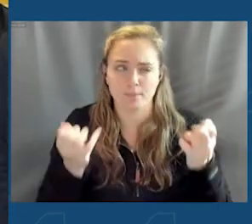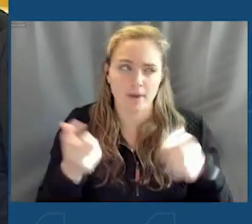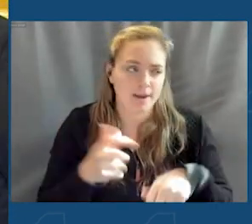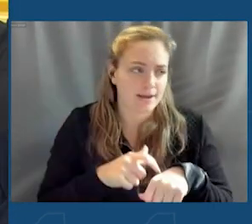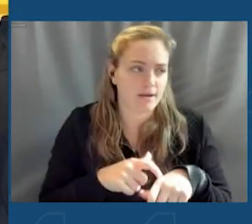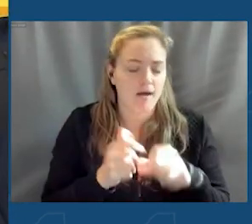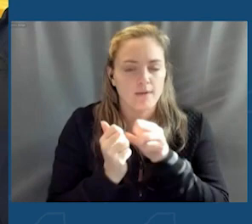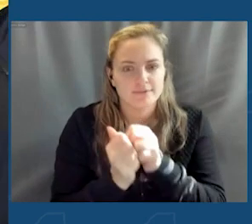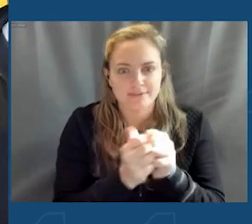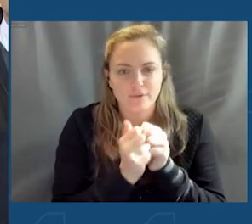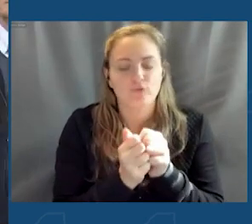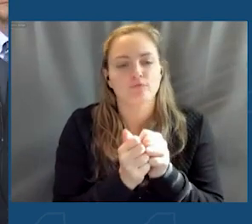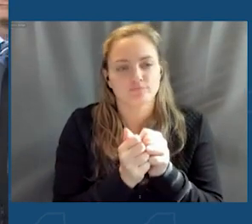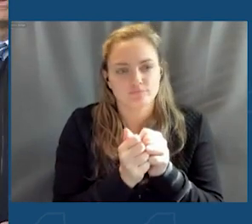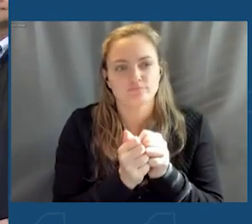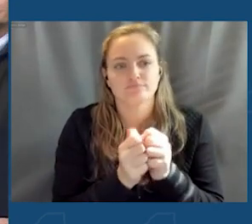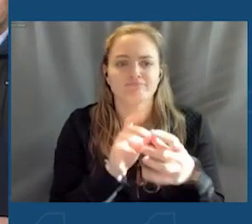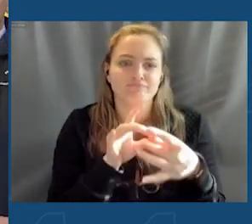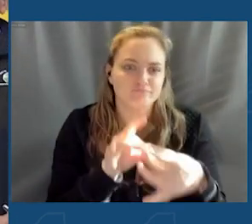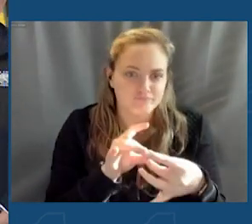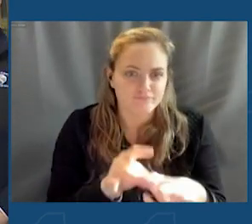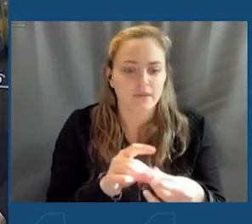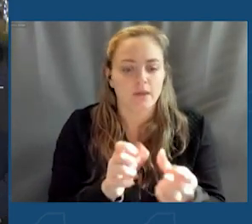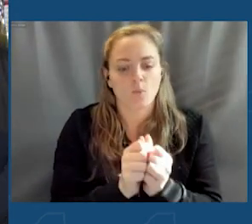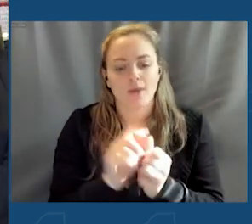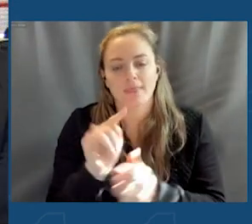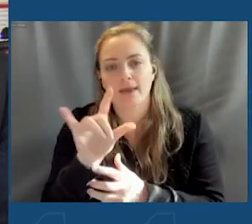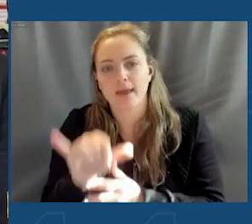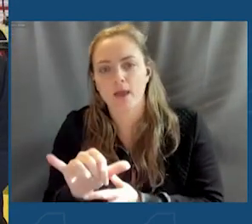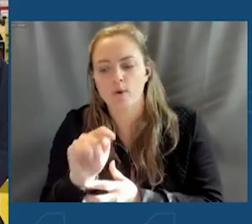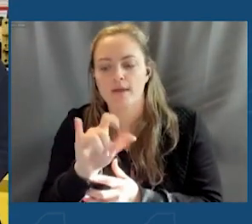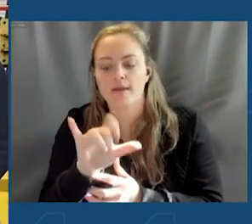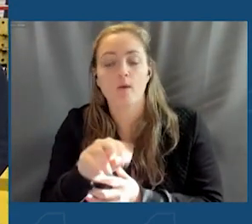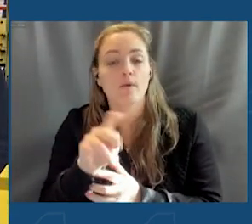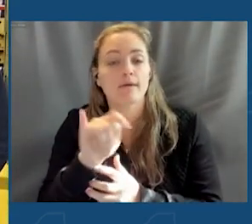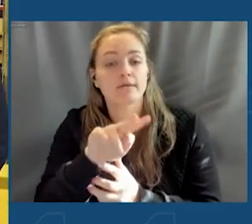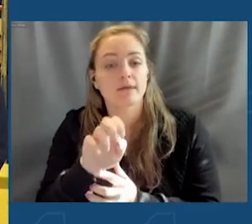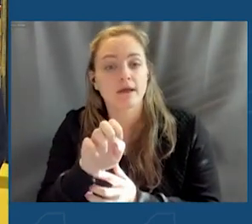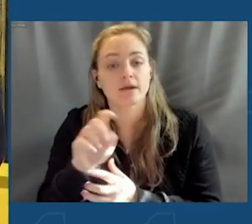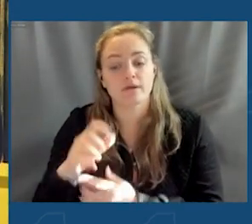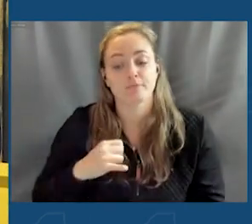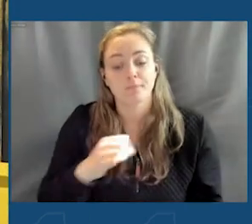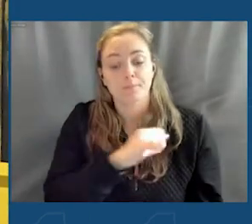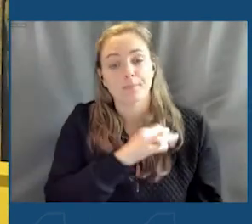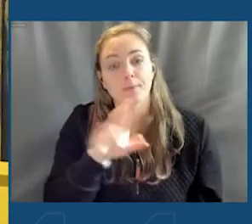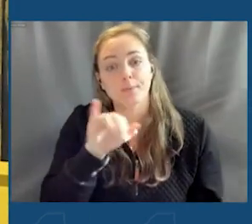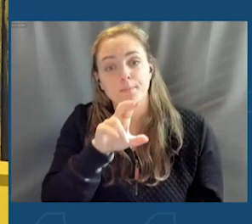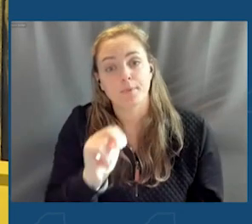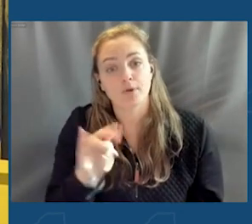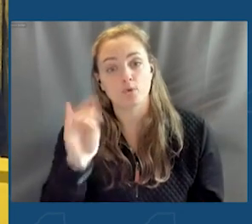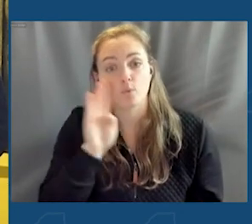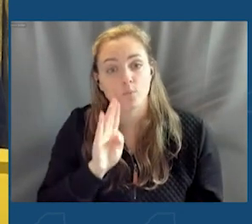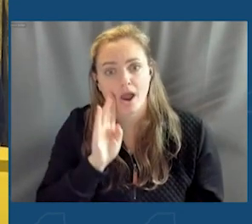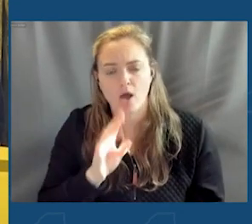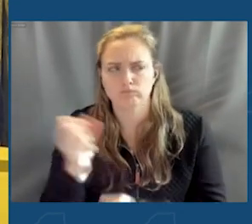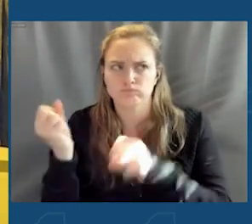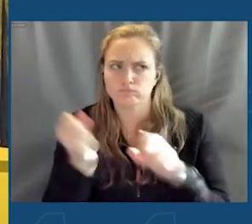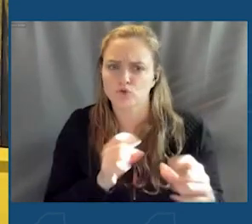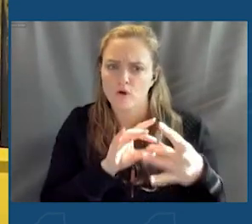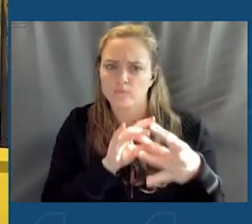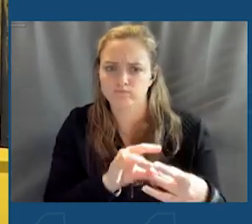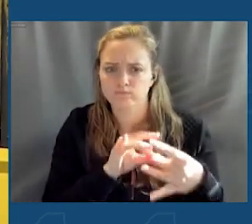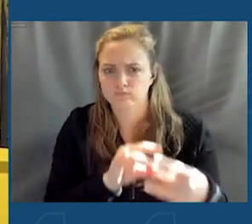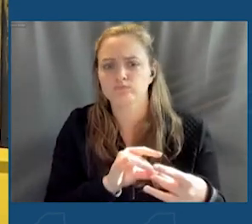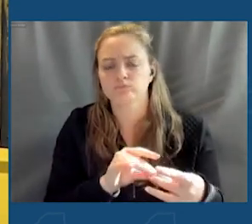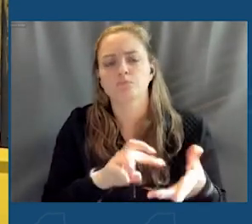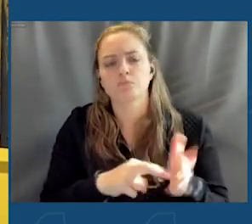together. Relationships with the county executive, and Mayor Byron Brown are strong, and that makes us allows us to